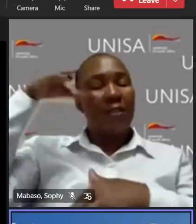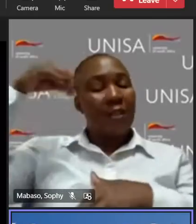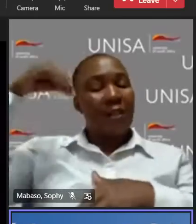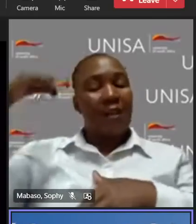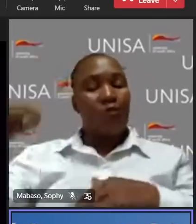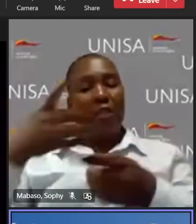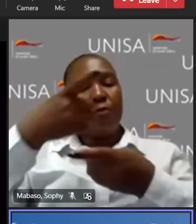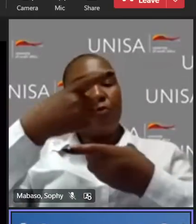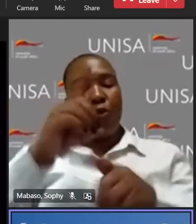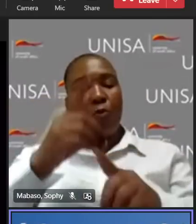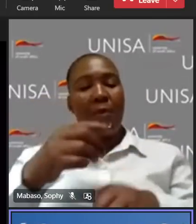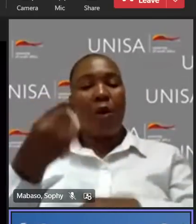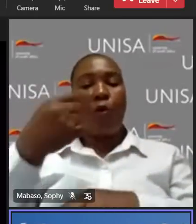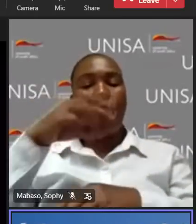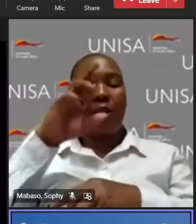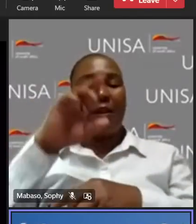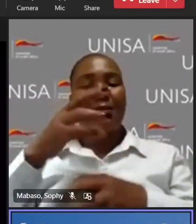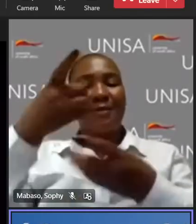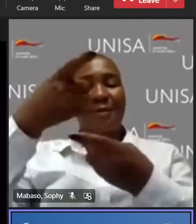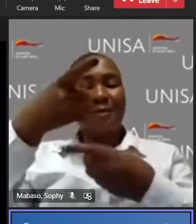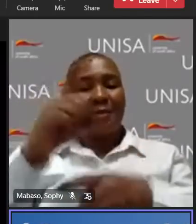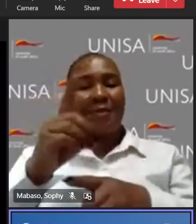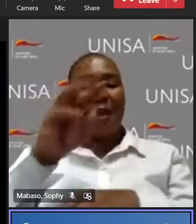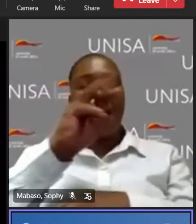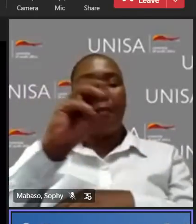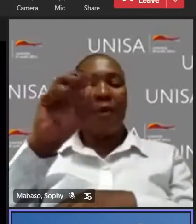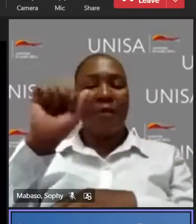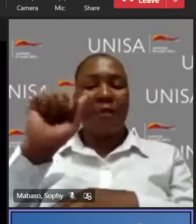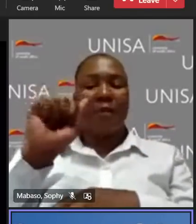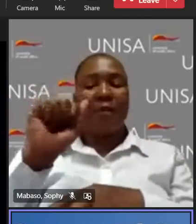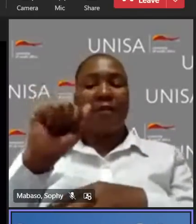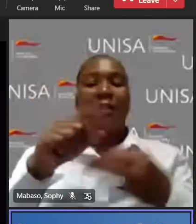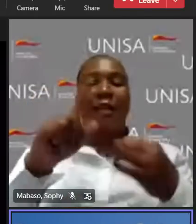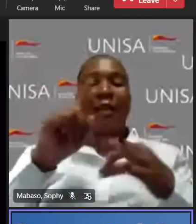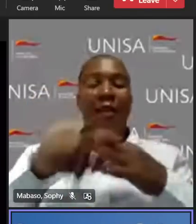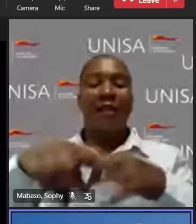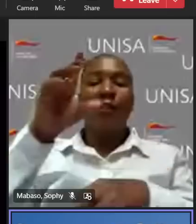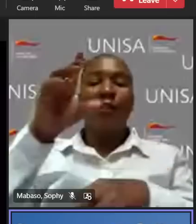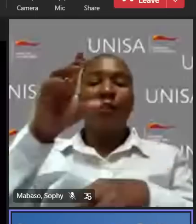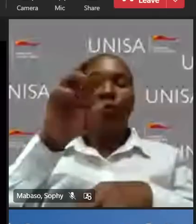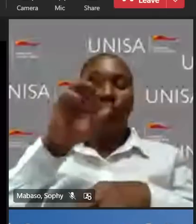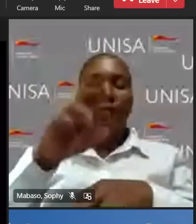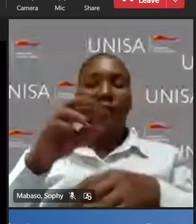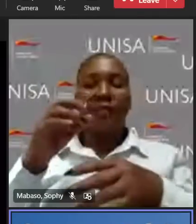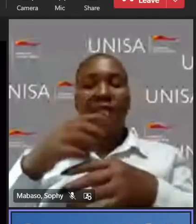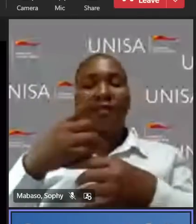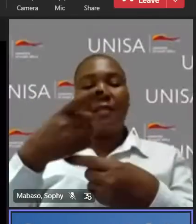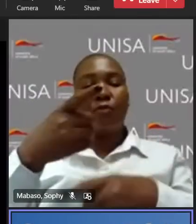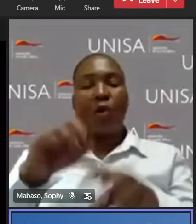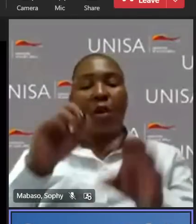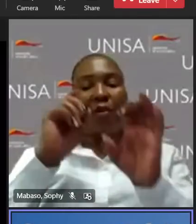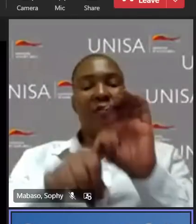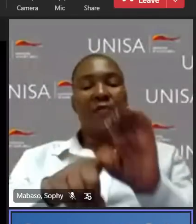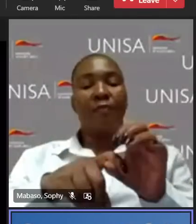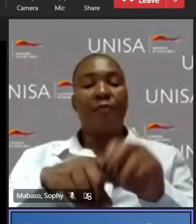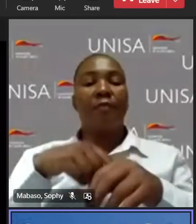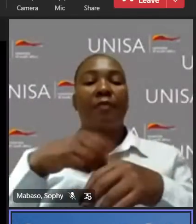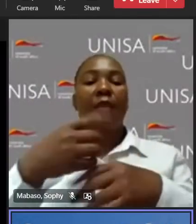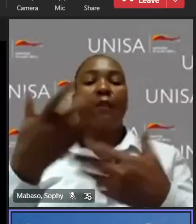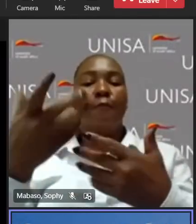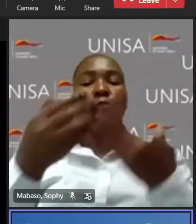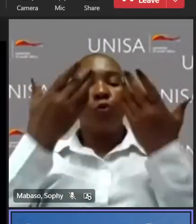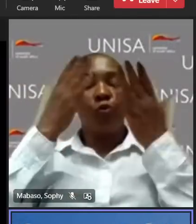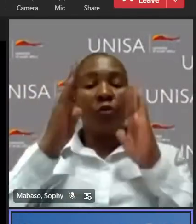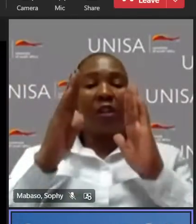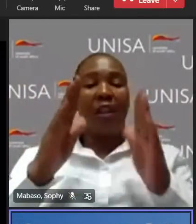honors degrees, and master's and PhD qualifications. And also students who